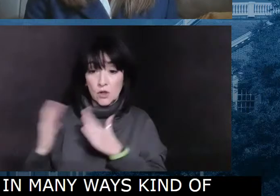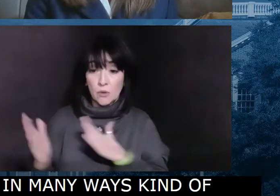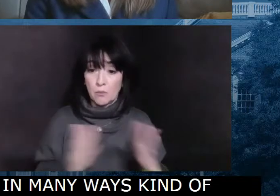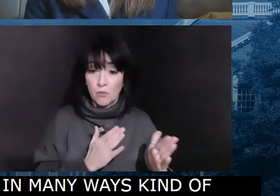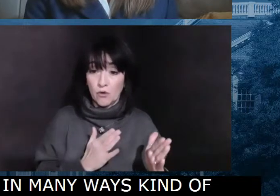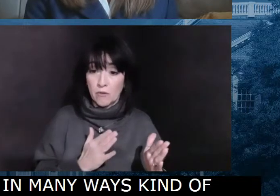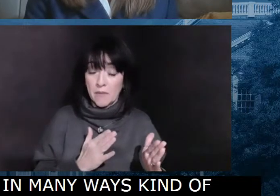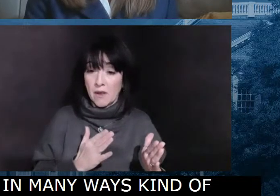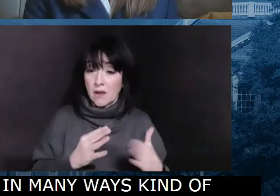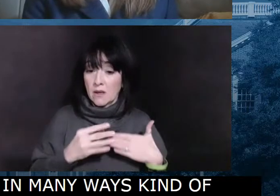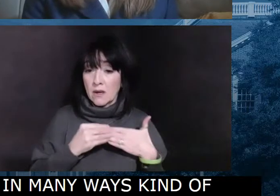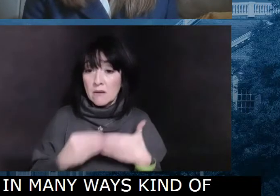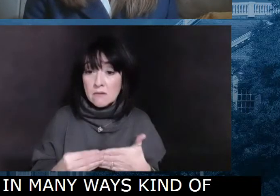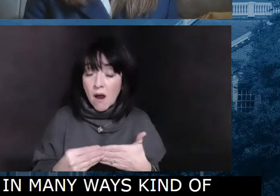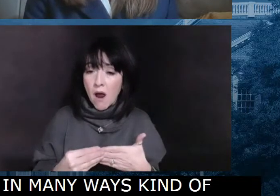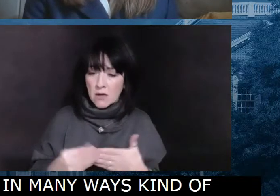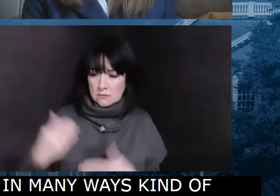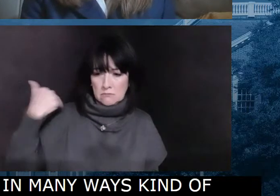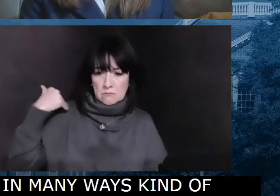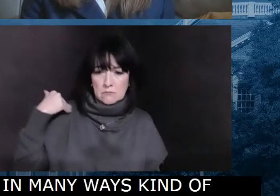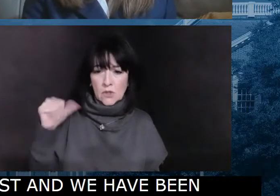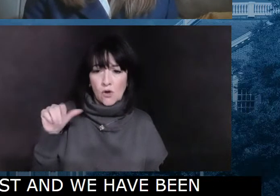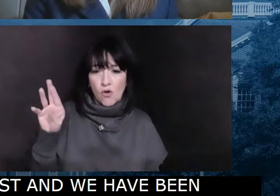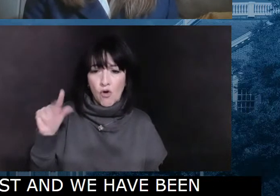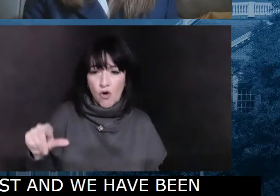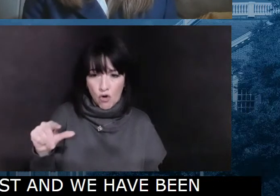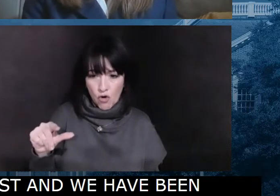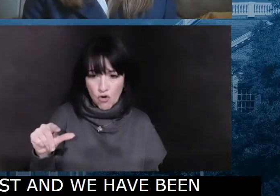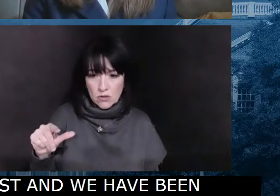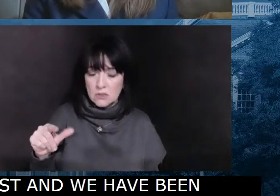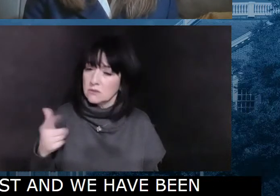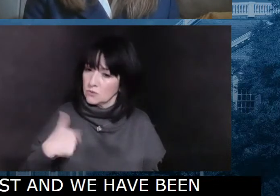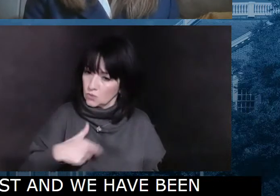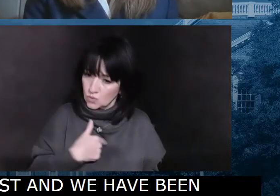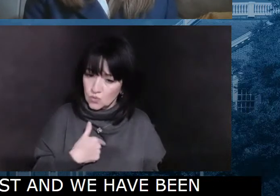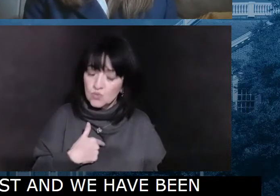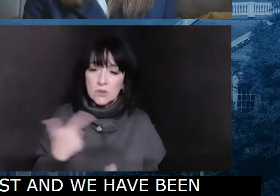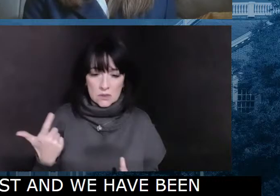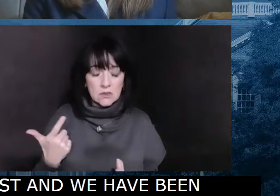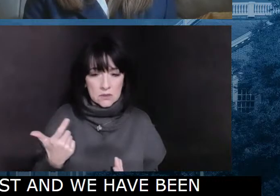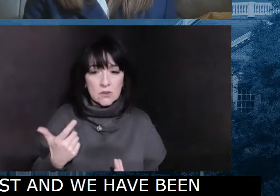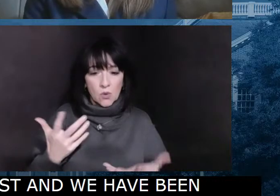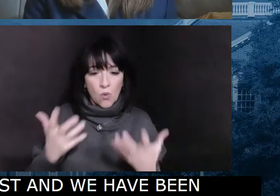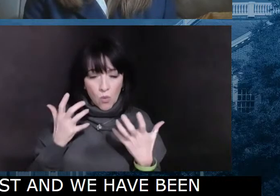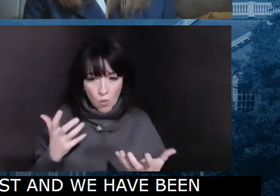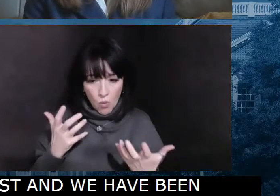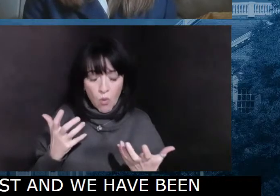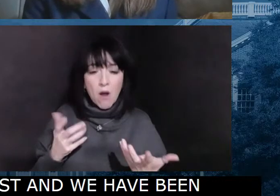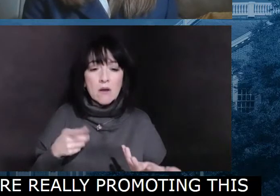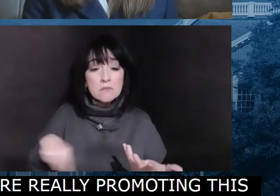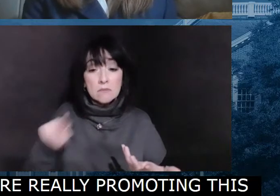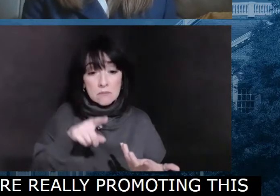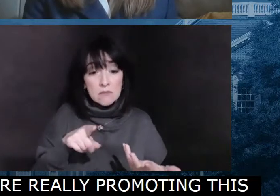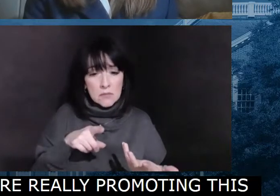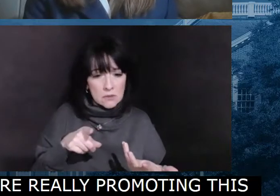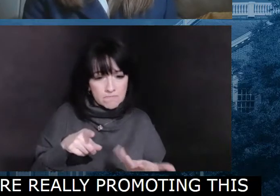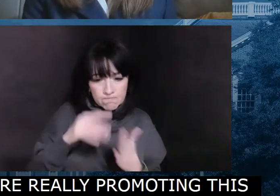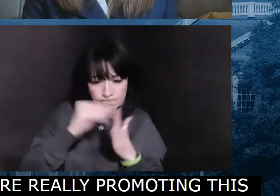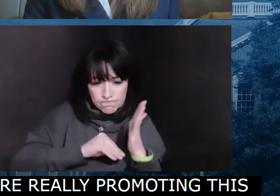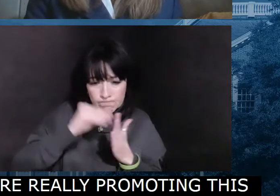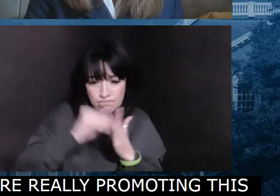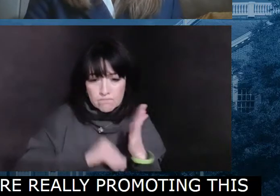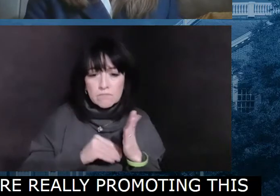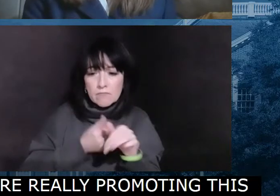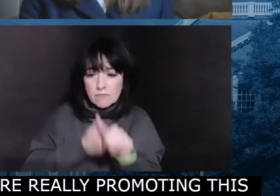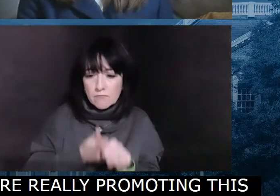They're really promoting this layered mitigation strategy, including contact tracing, isolation, quarantine, social distancing,